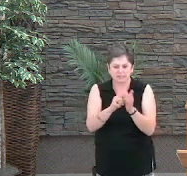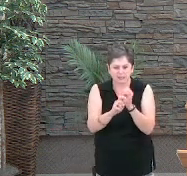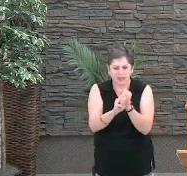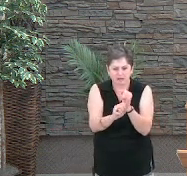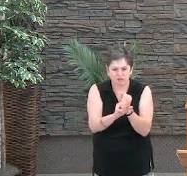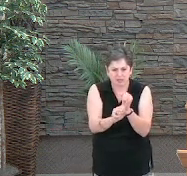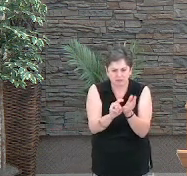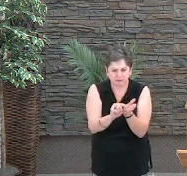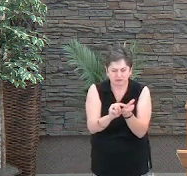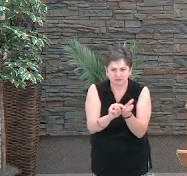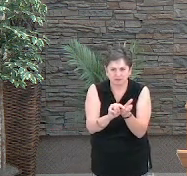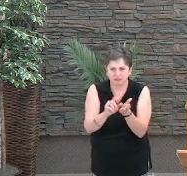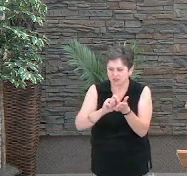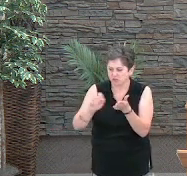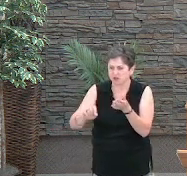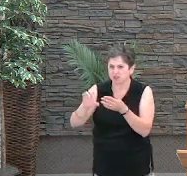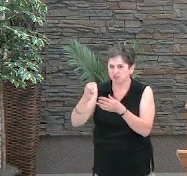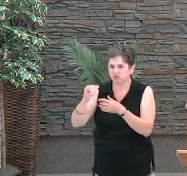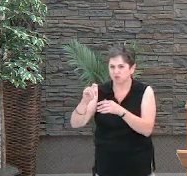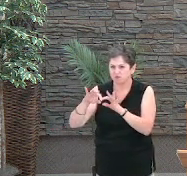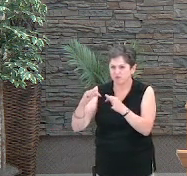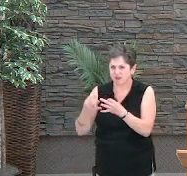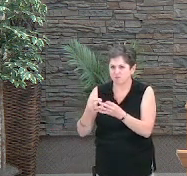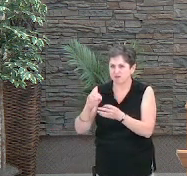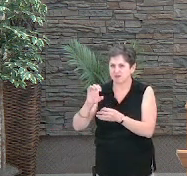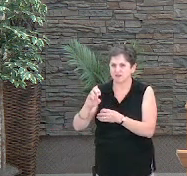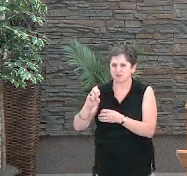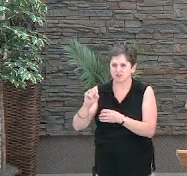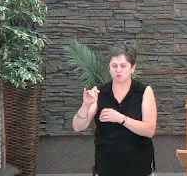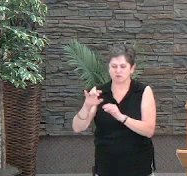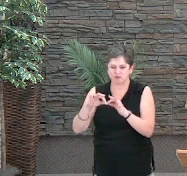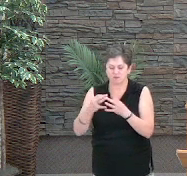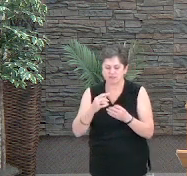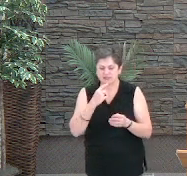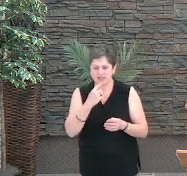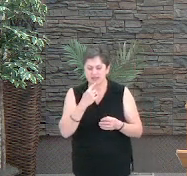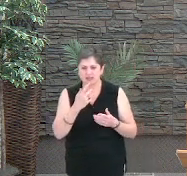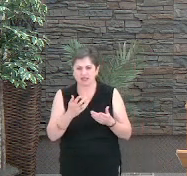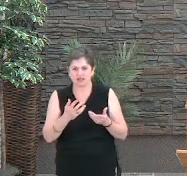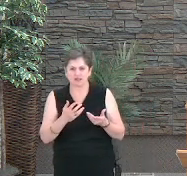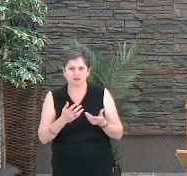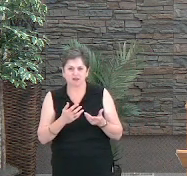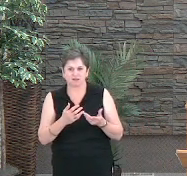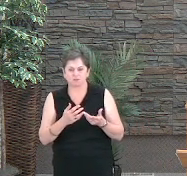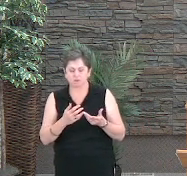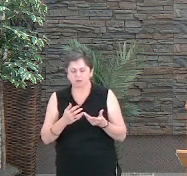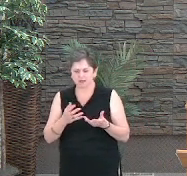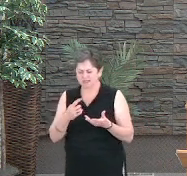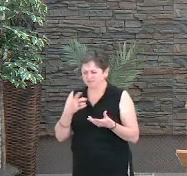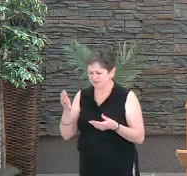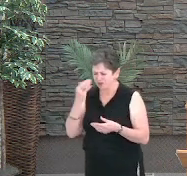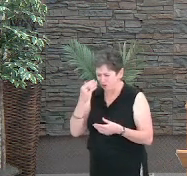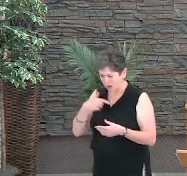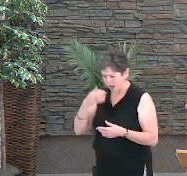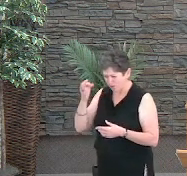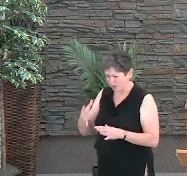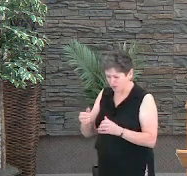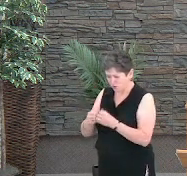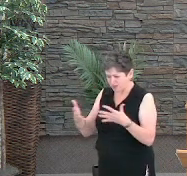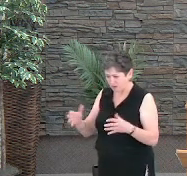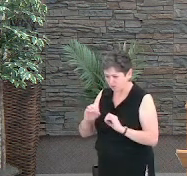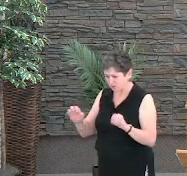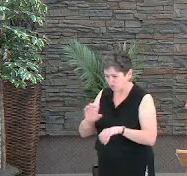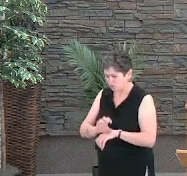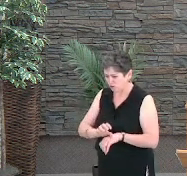note. And he writes to Chitwoods, and I imagine says something like this. He says, you know, I'm a preacher without a